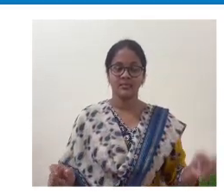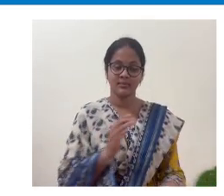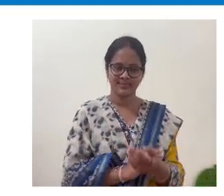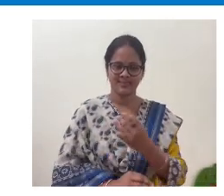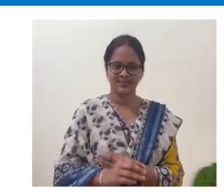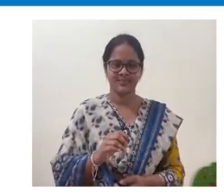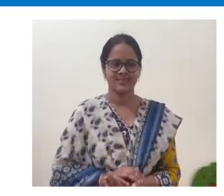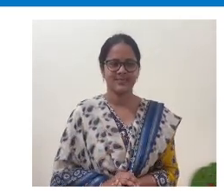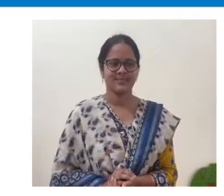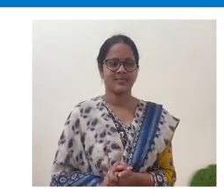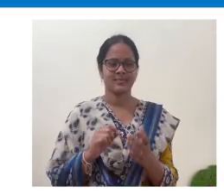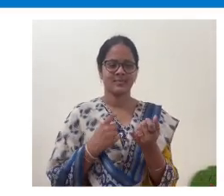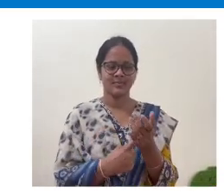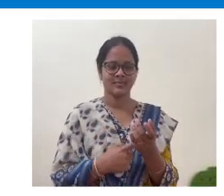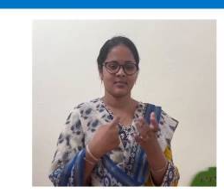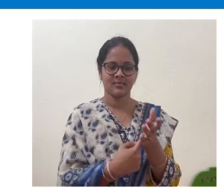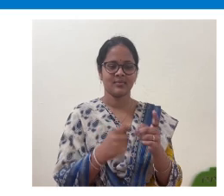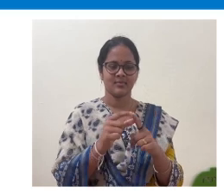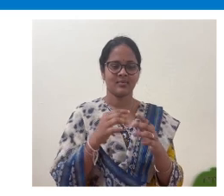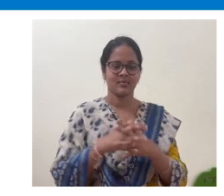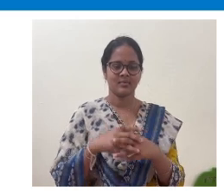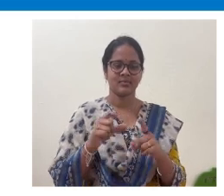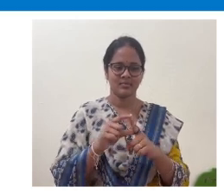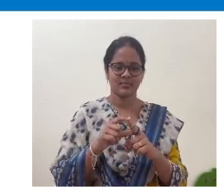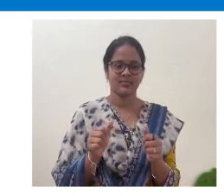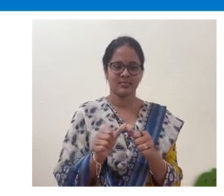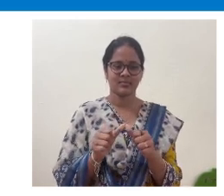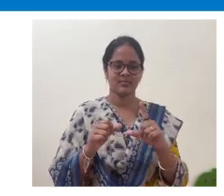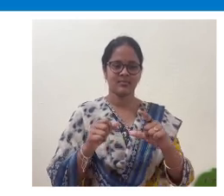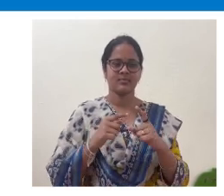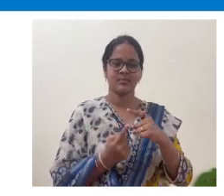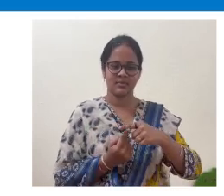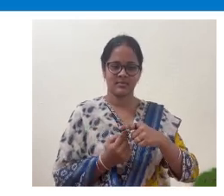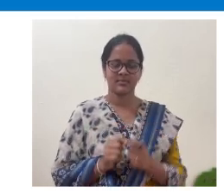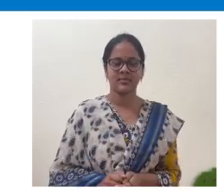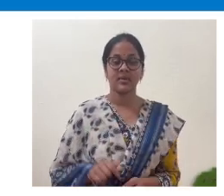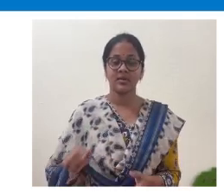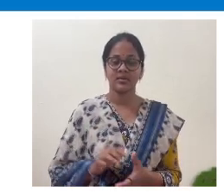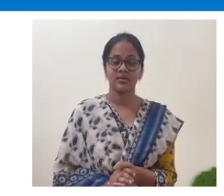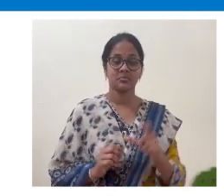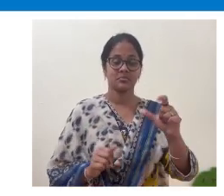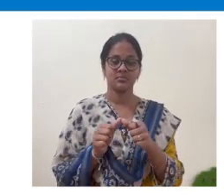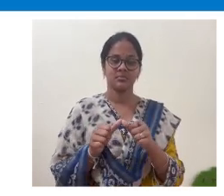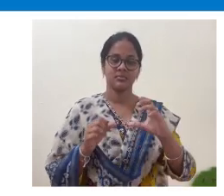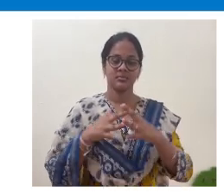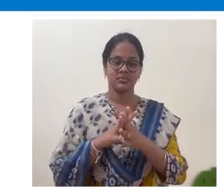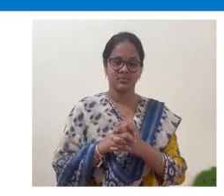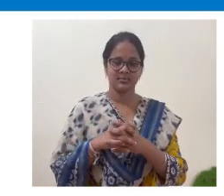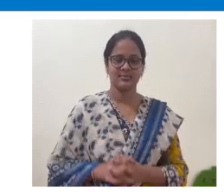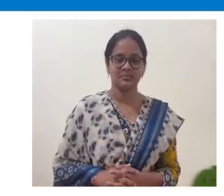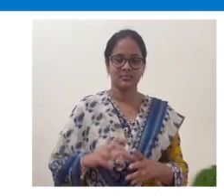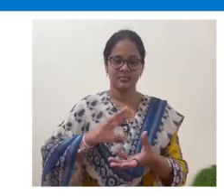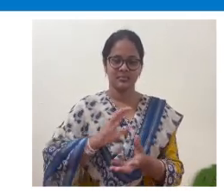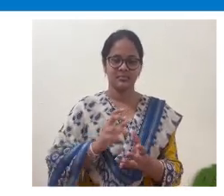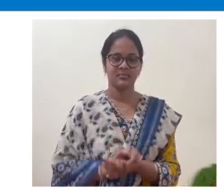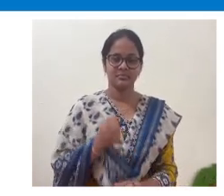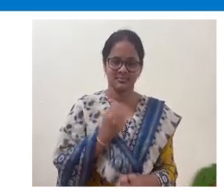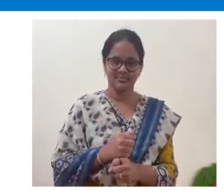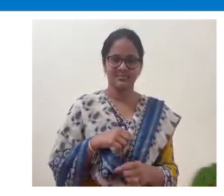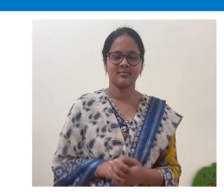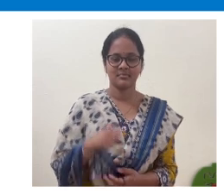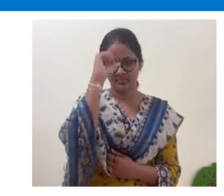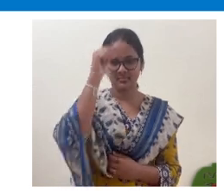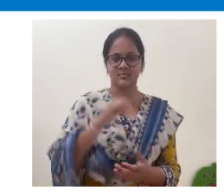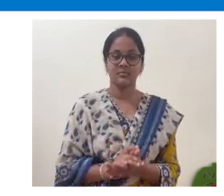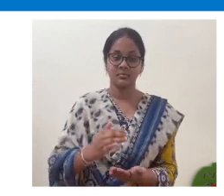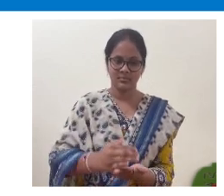The RPWD Act is a law made by the Government of India to protect the rights of people with disabilities.